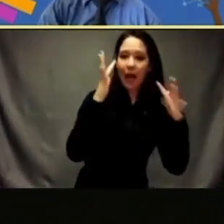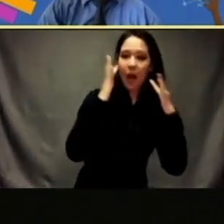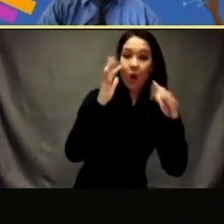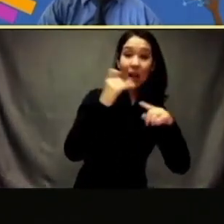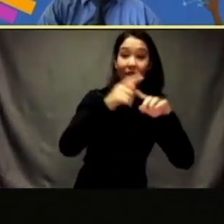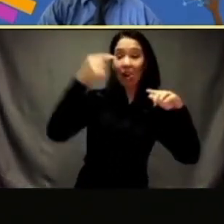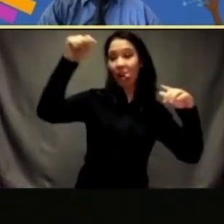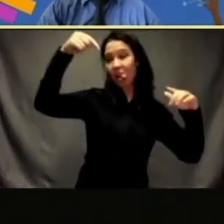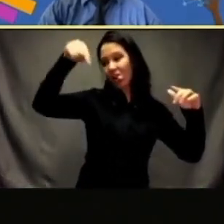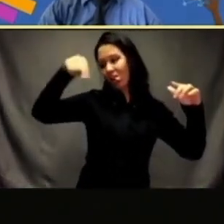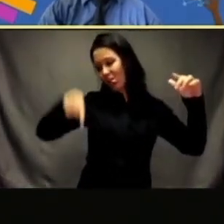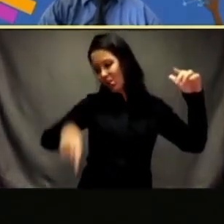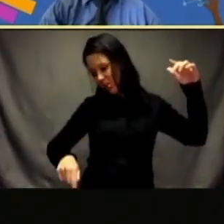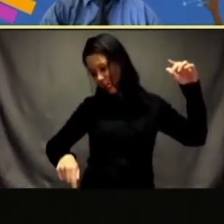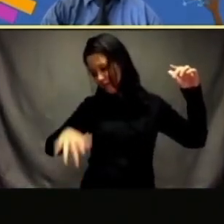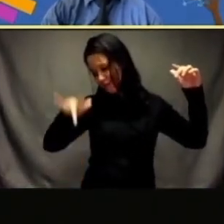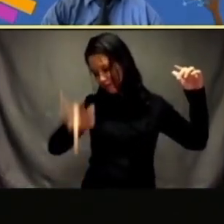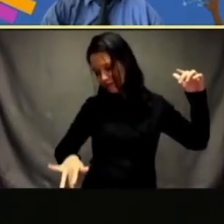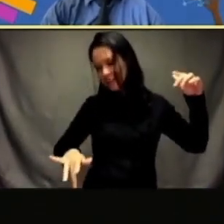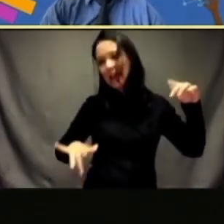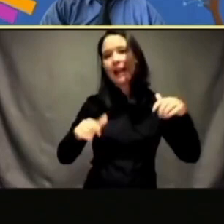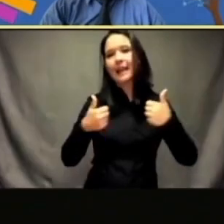when it skipped it, then it goes to game over.